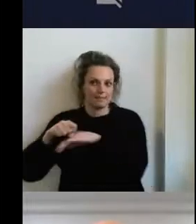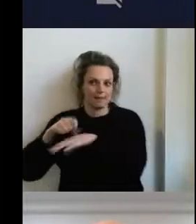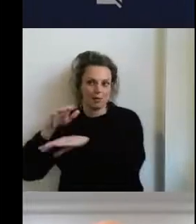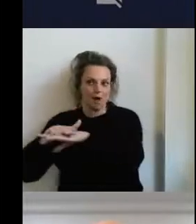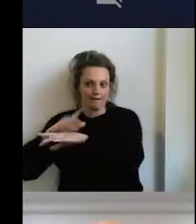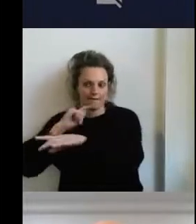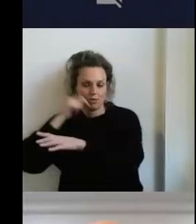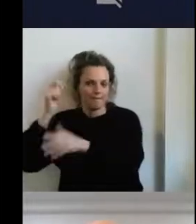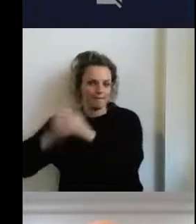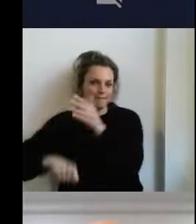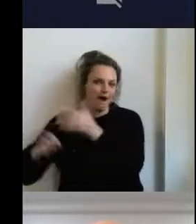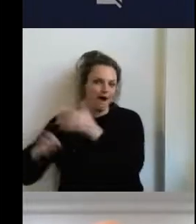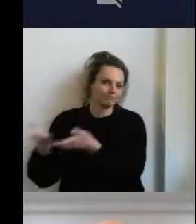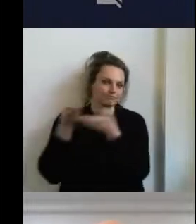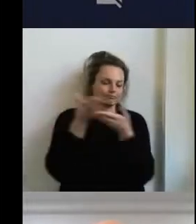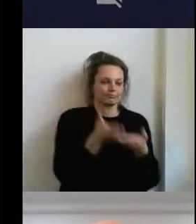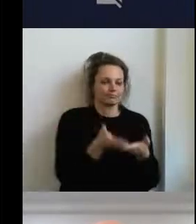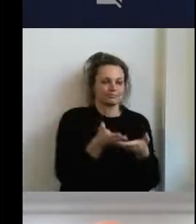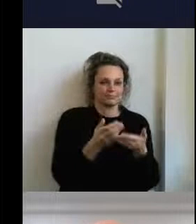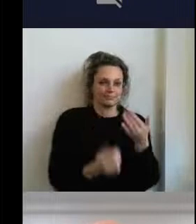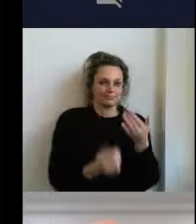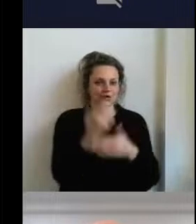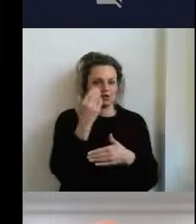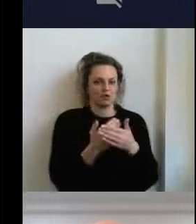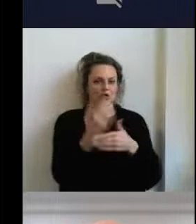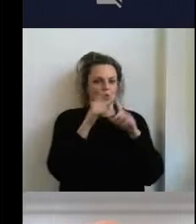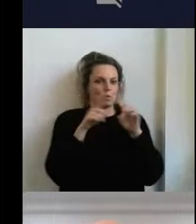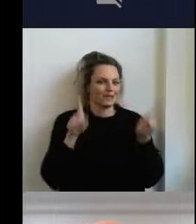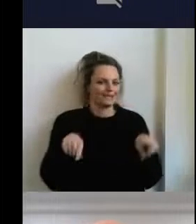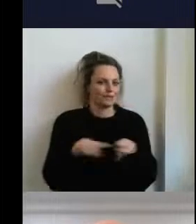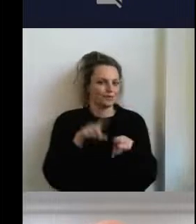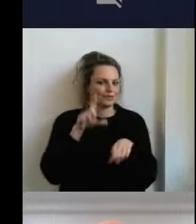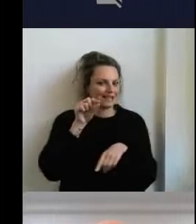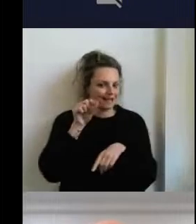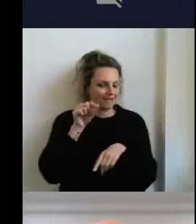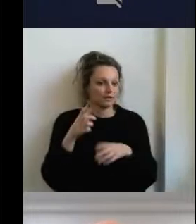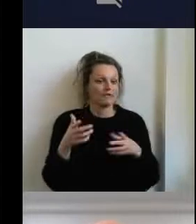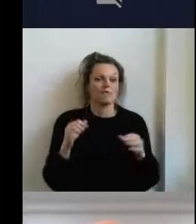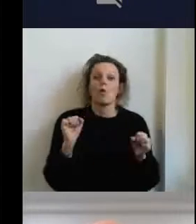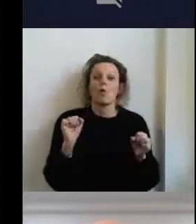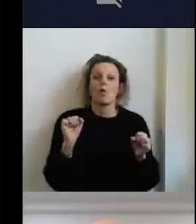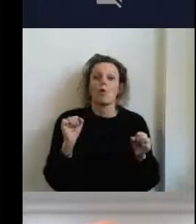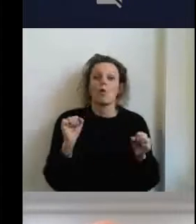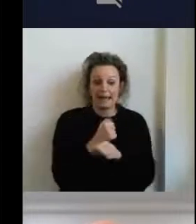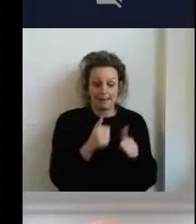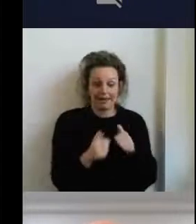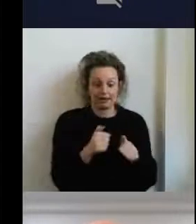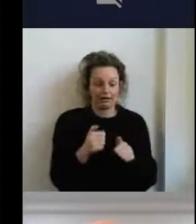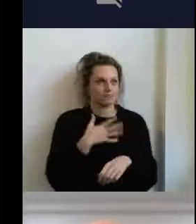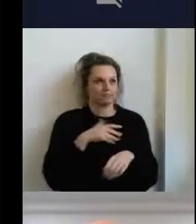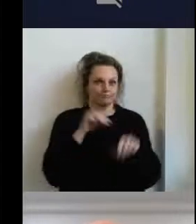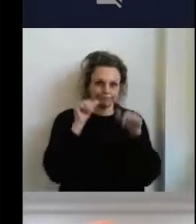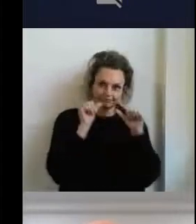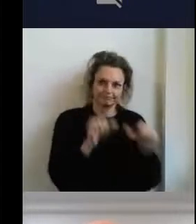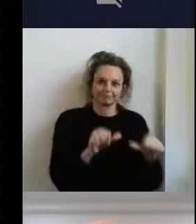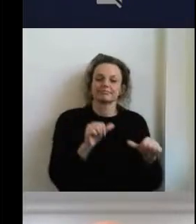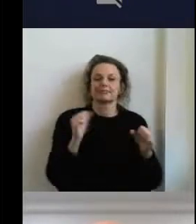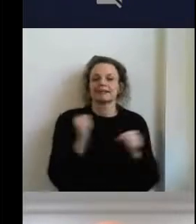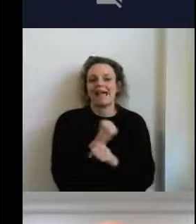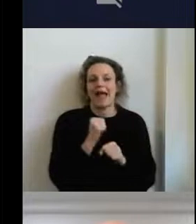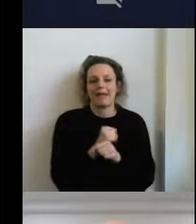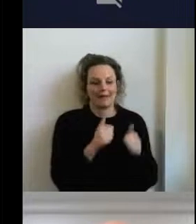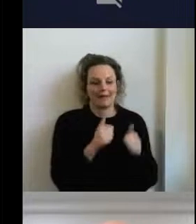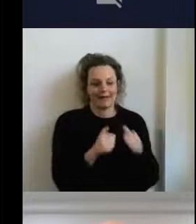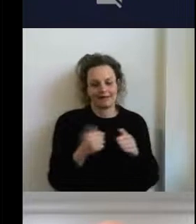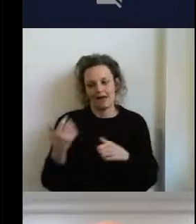they'll put towards it, and I get my shiny new thing of Windows 11. For gaming, which is I'm a huge gaming fan. I've got my new